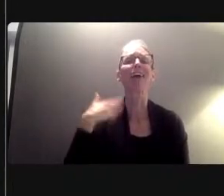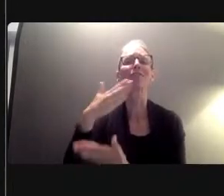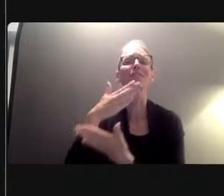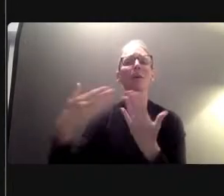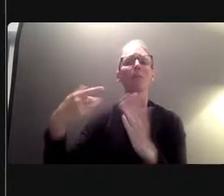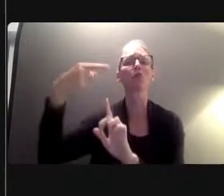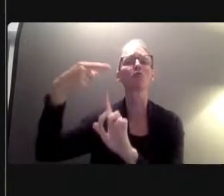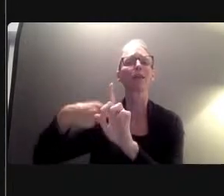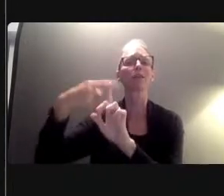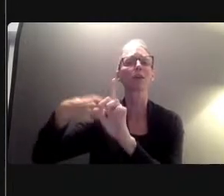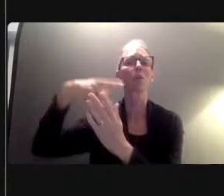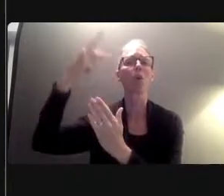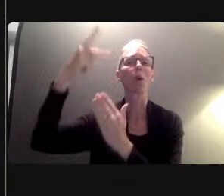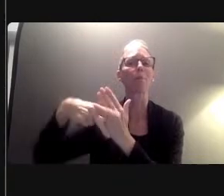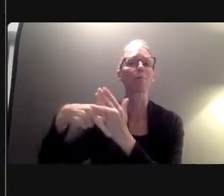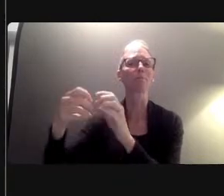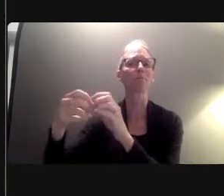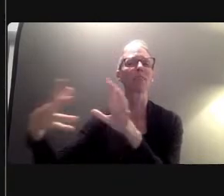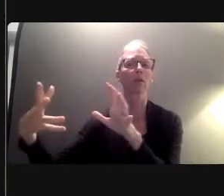kind of starting to expand.